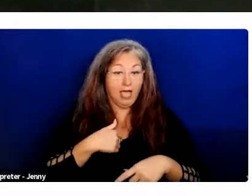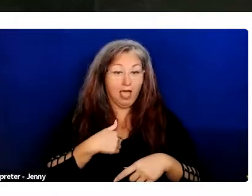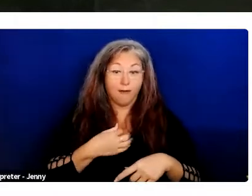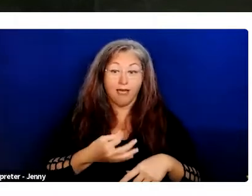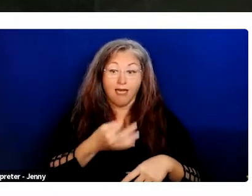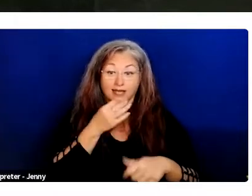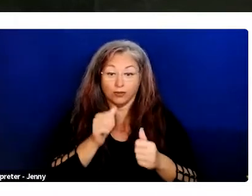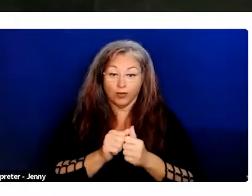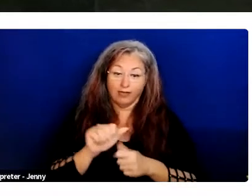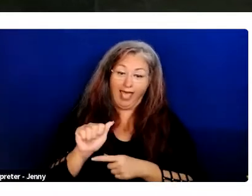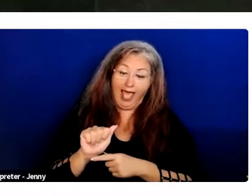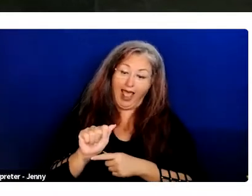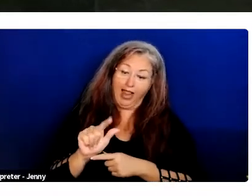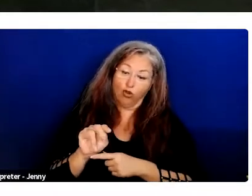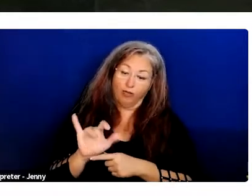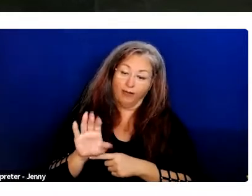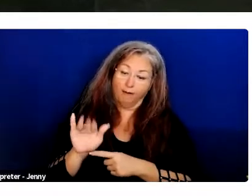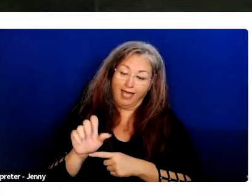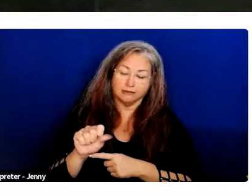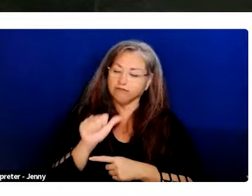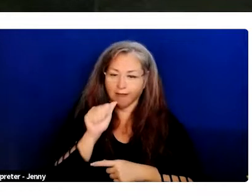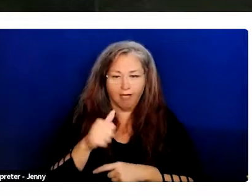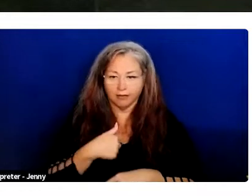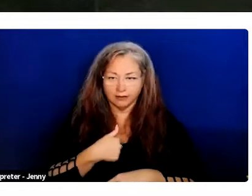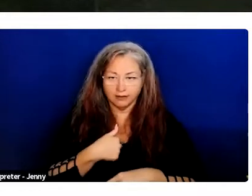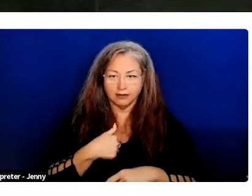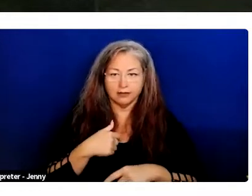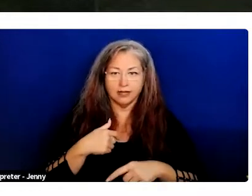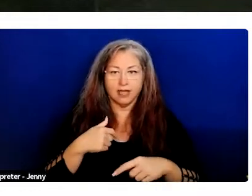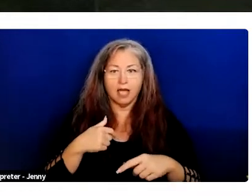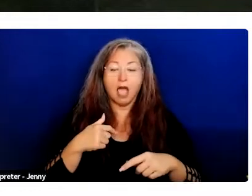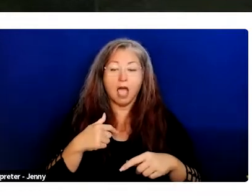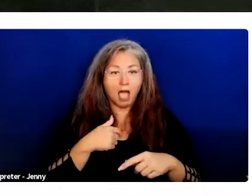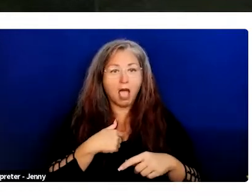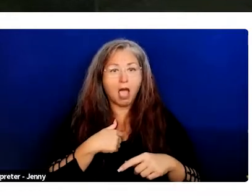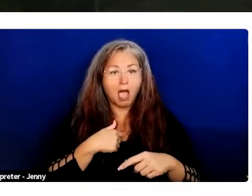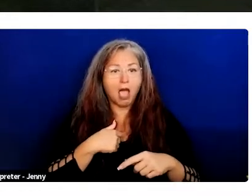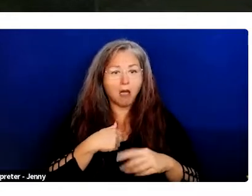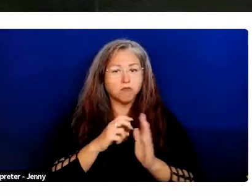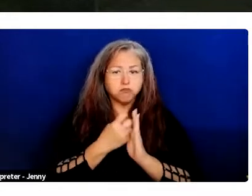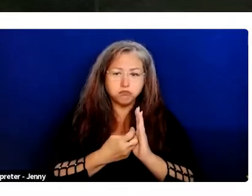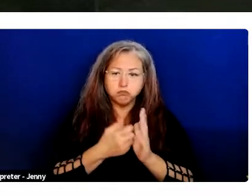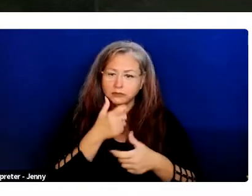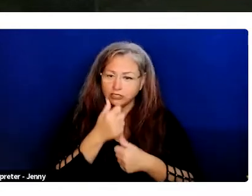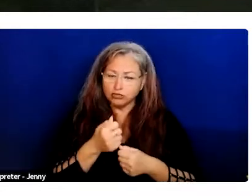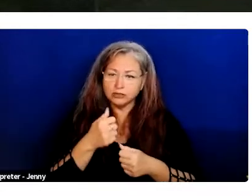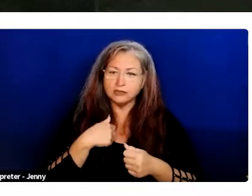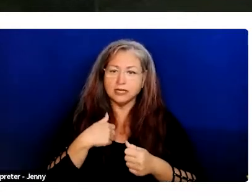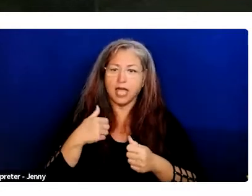algorithmic bias. I am an aficionado, and I have a page of